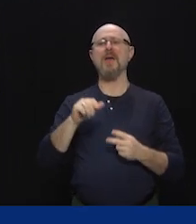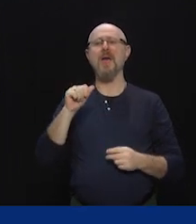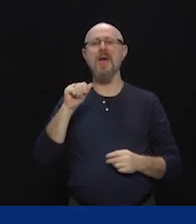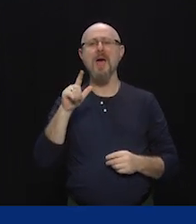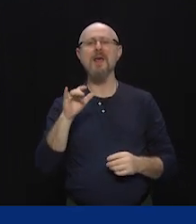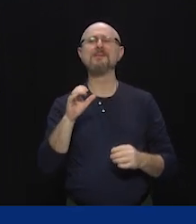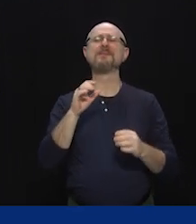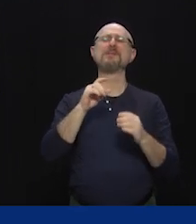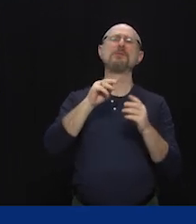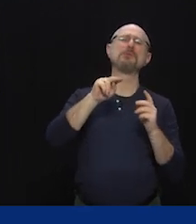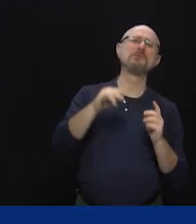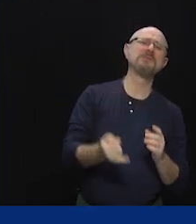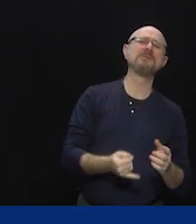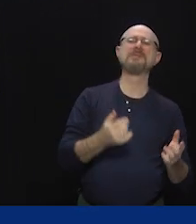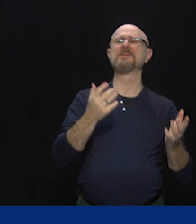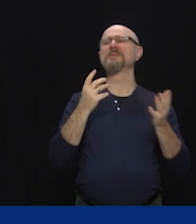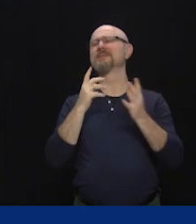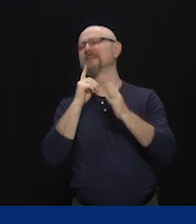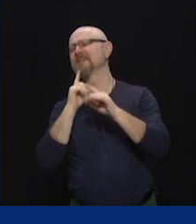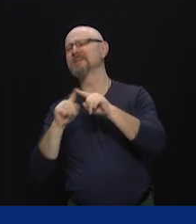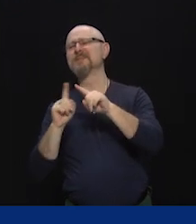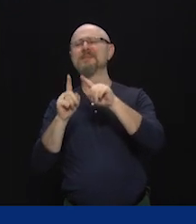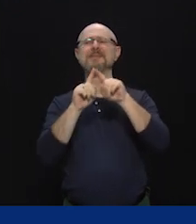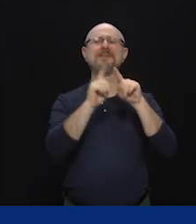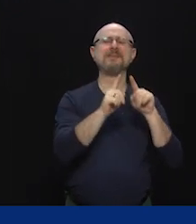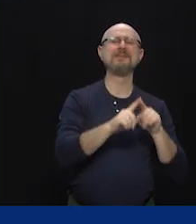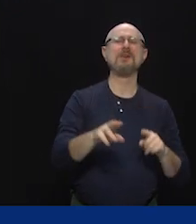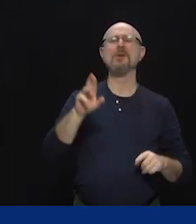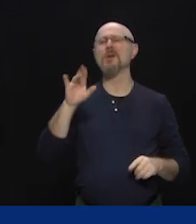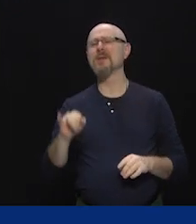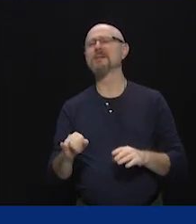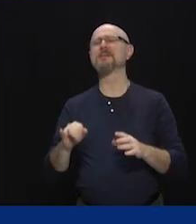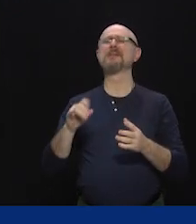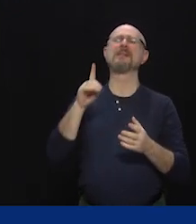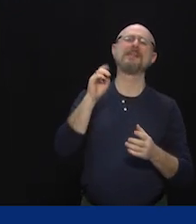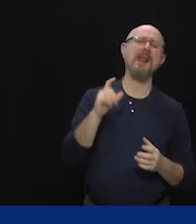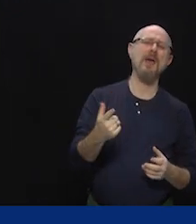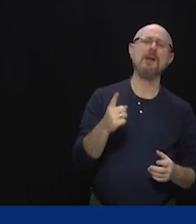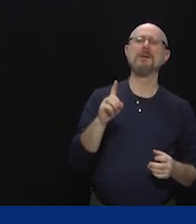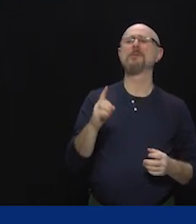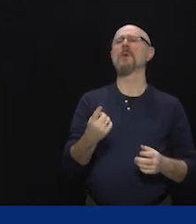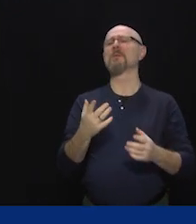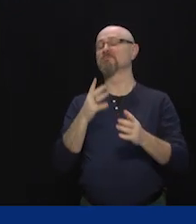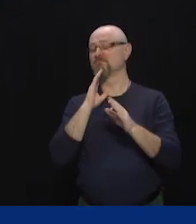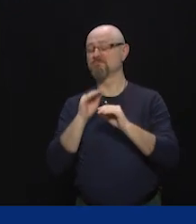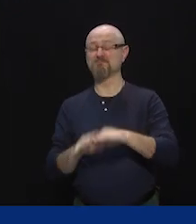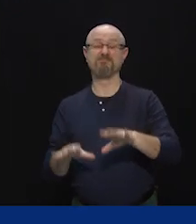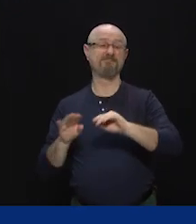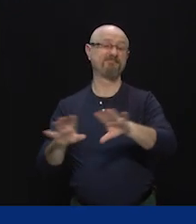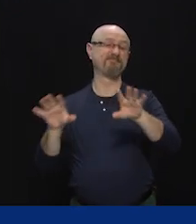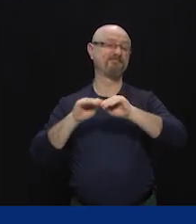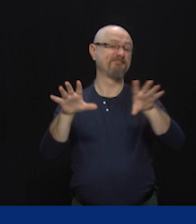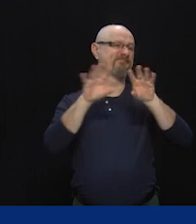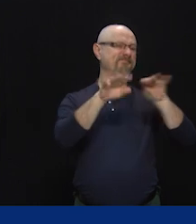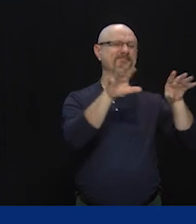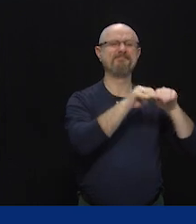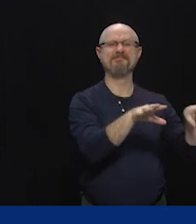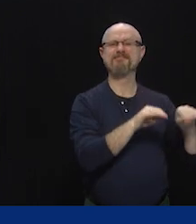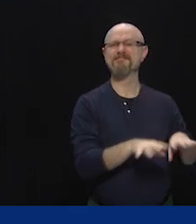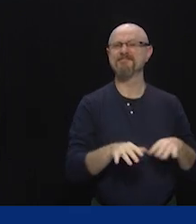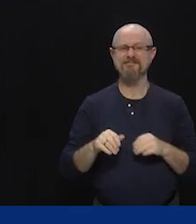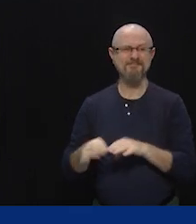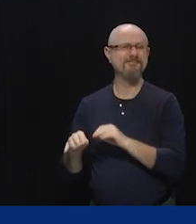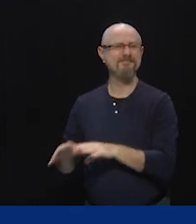Jersey, all around us, Rhode Island, Delaware, Maryland are all being hit hard, almost equal numbers as we are. So we are